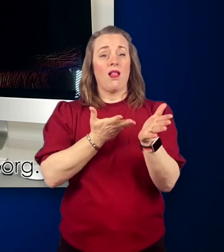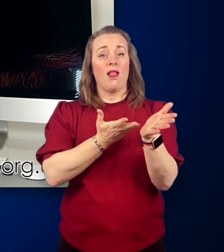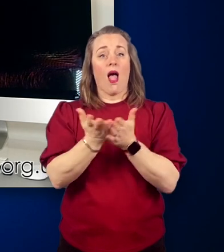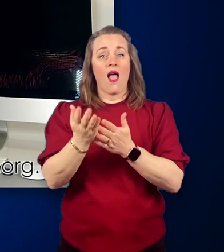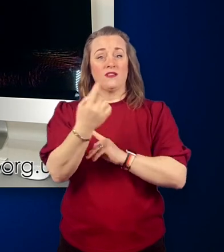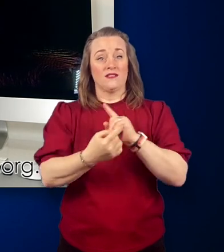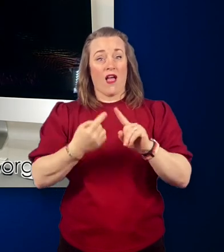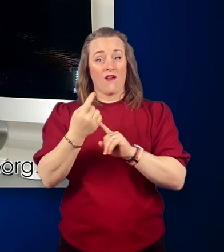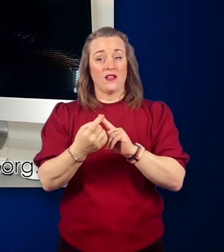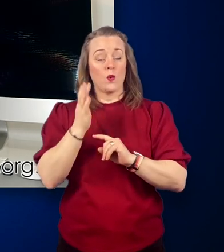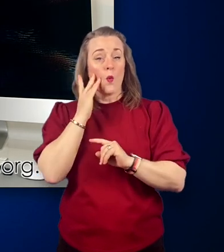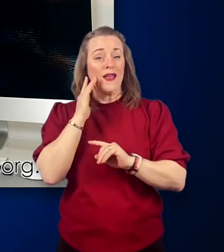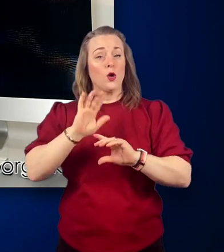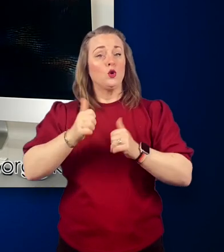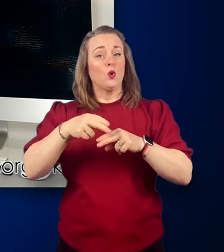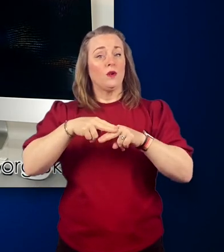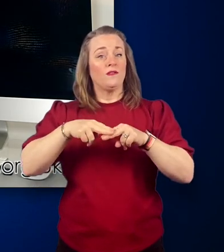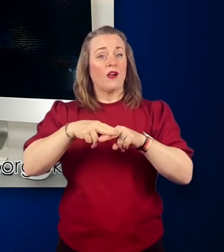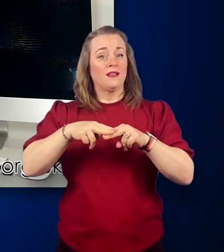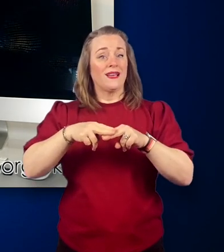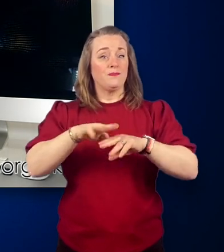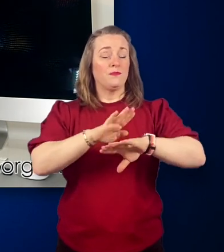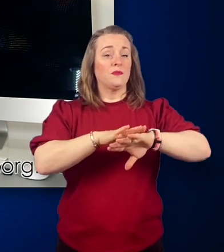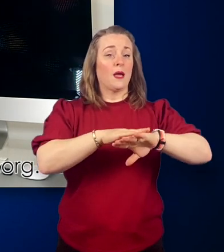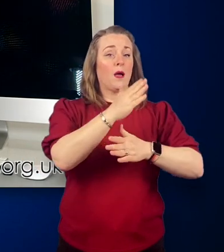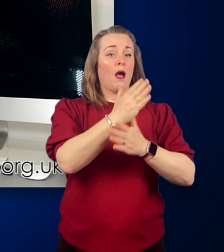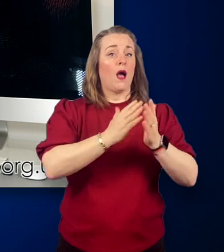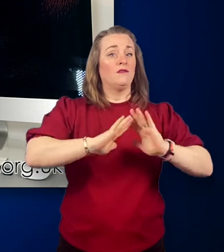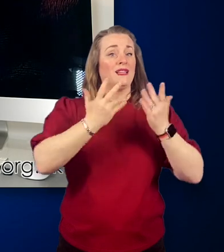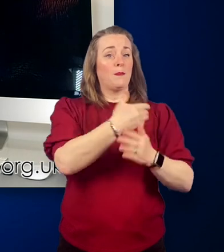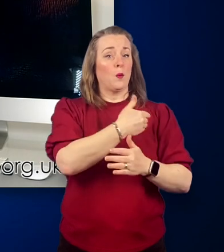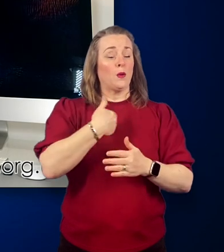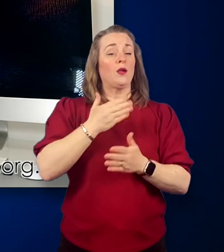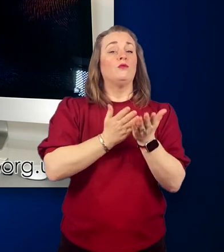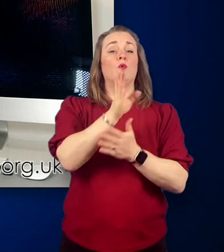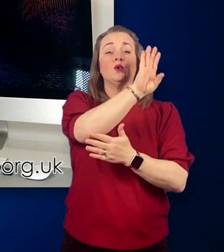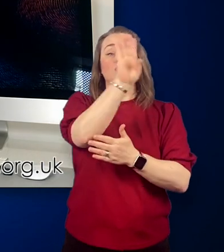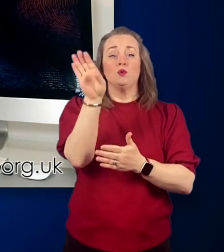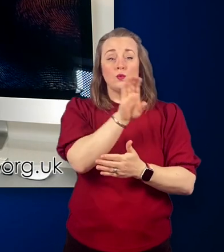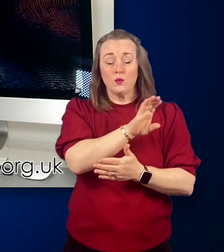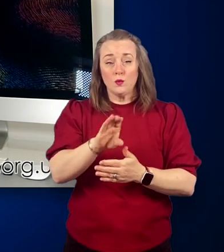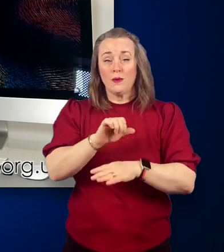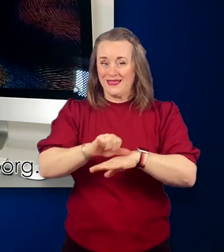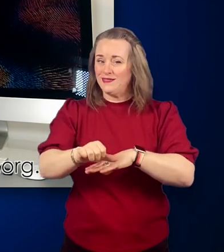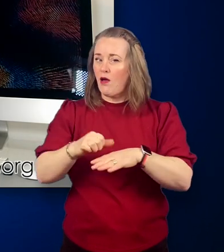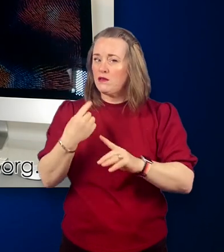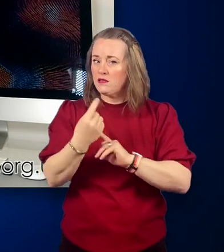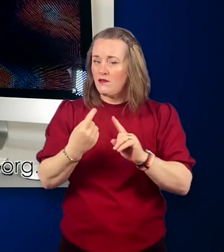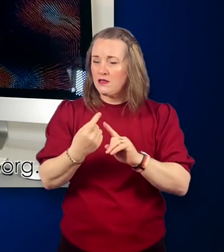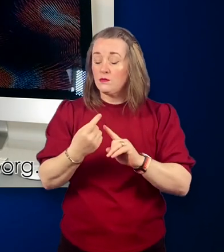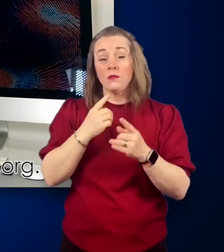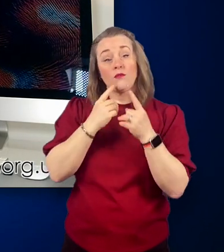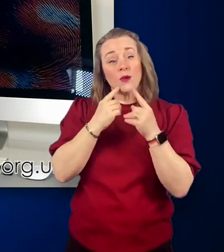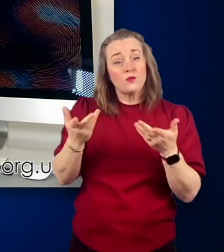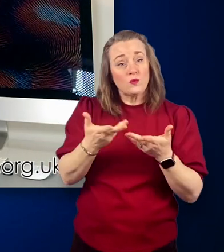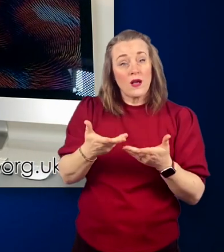Good Friday, and it will start at 10:30 a.m. on Zoom. And all the details will be on the website.